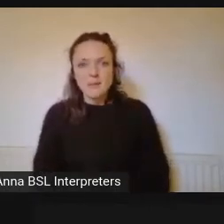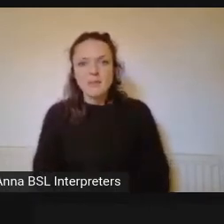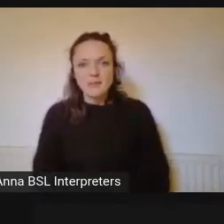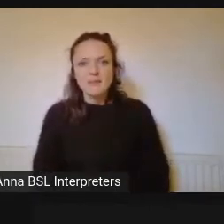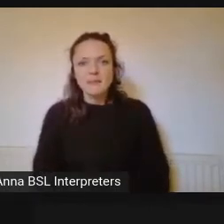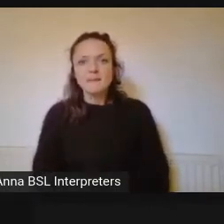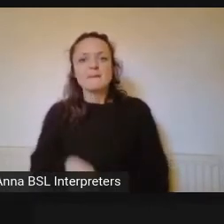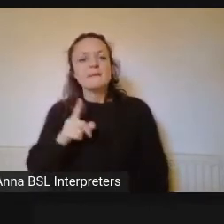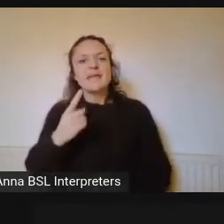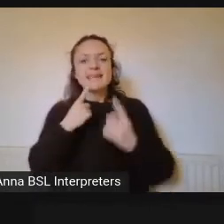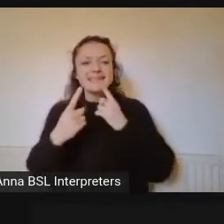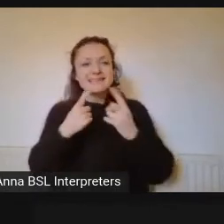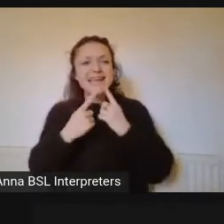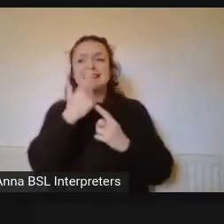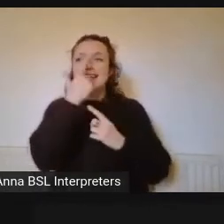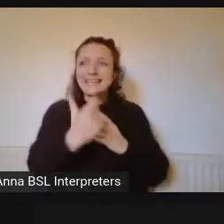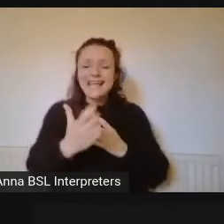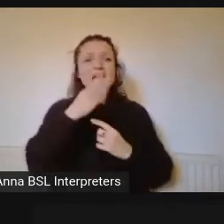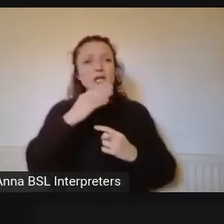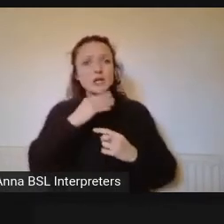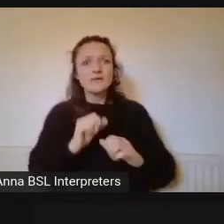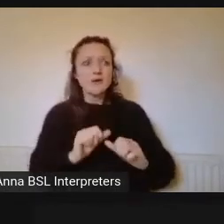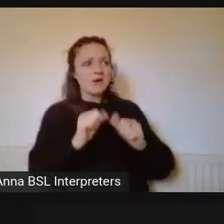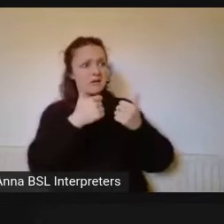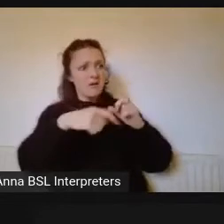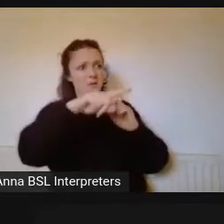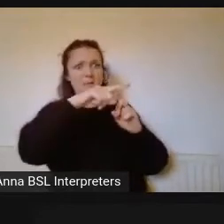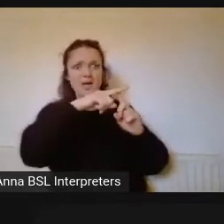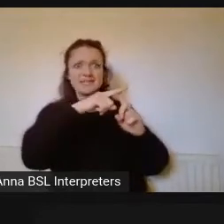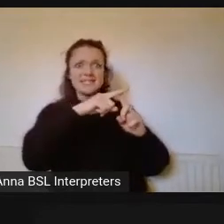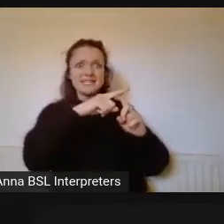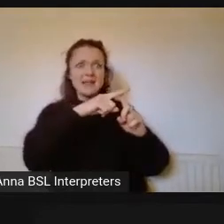data can be used for good, and it's very important that it's like grassroots,